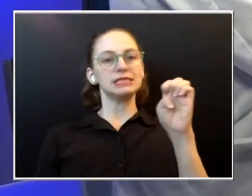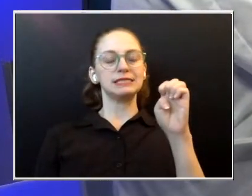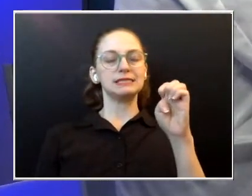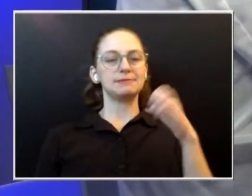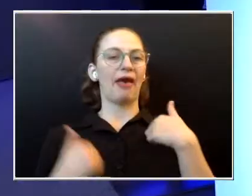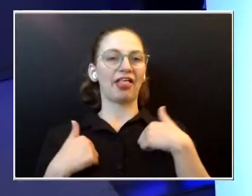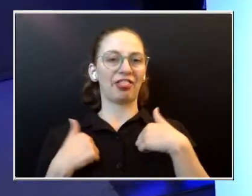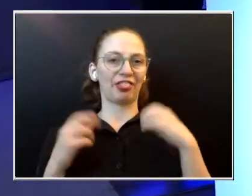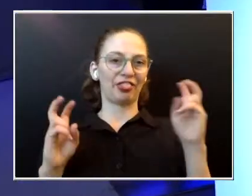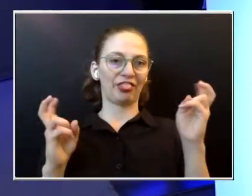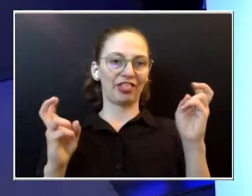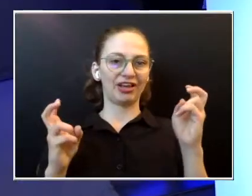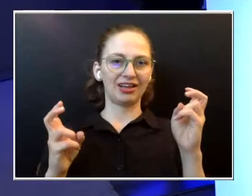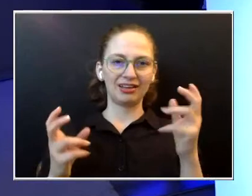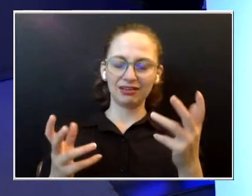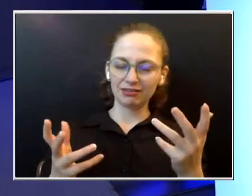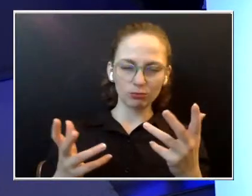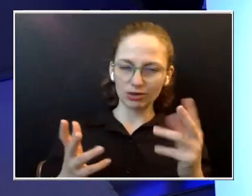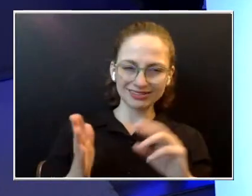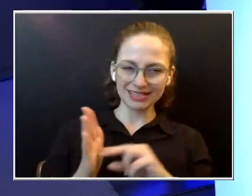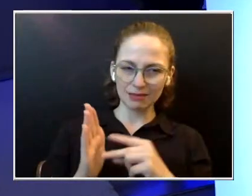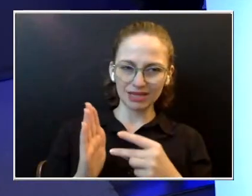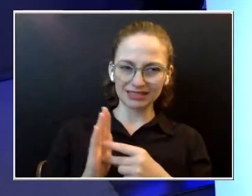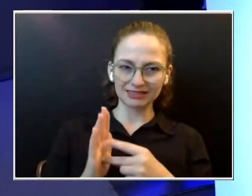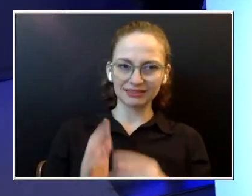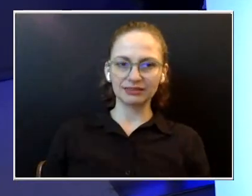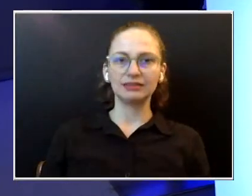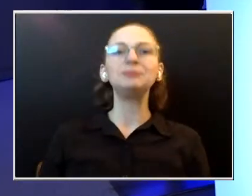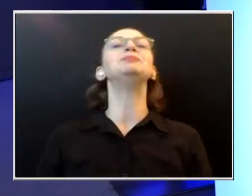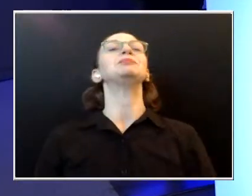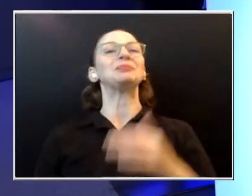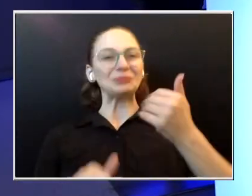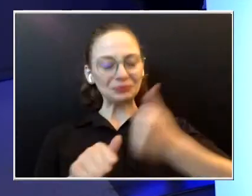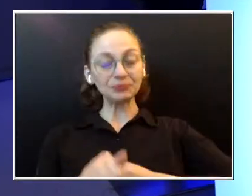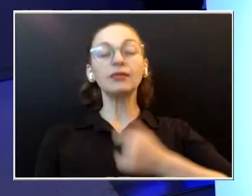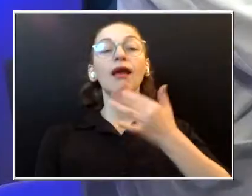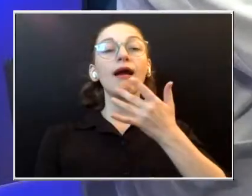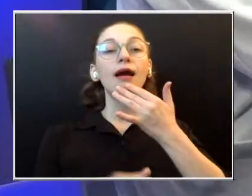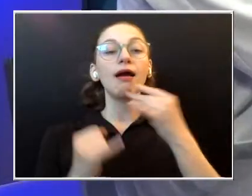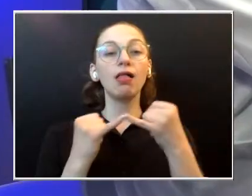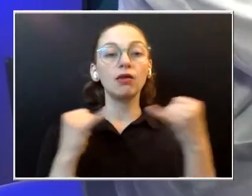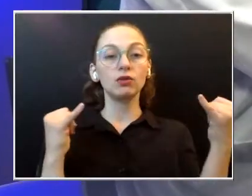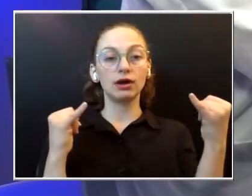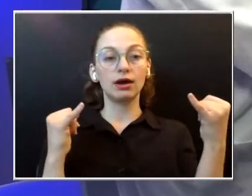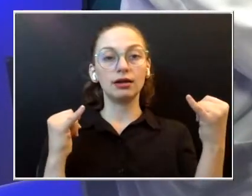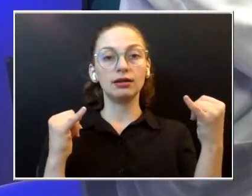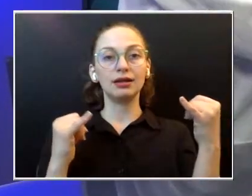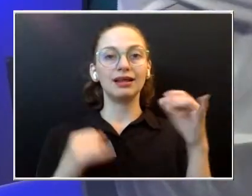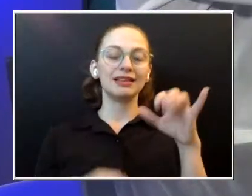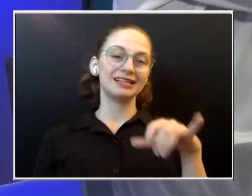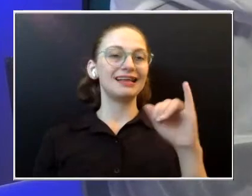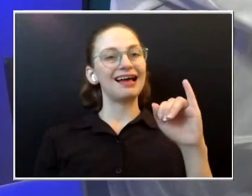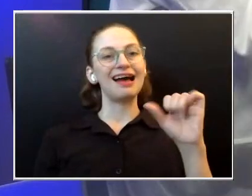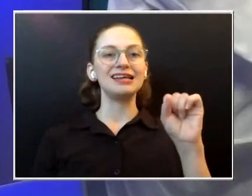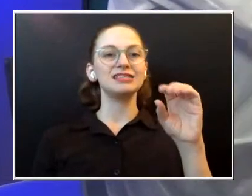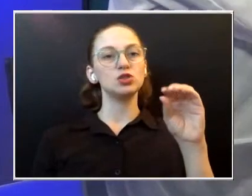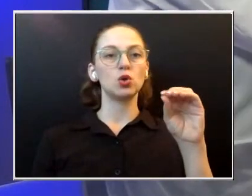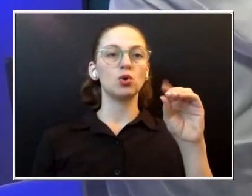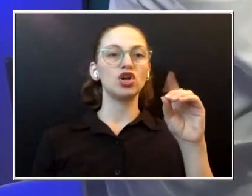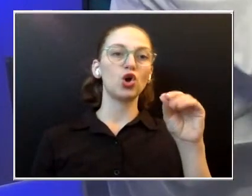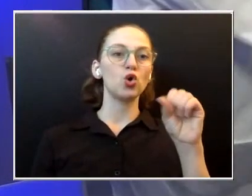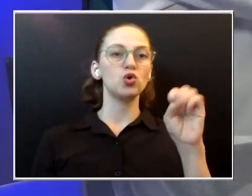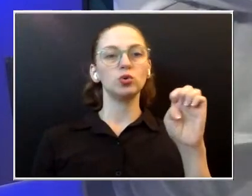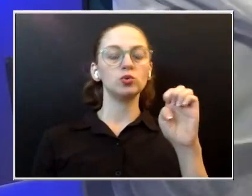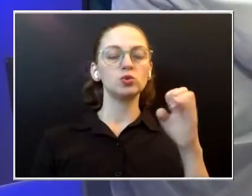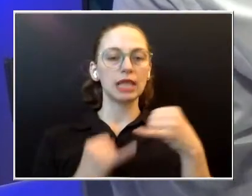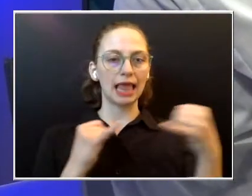what a white dose Sure. is. So each of these colored lines here represent, they're what we call an isodose line. So if you think about it like a weather map where you see those lines, meaning